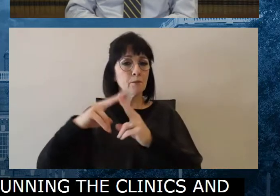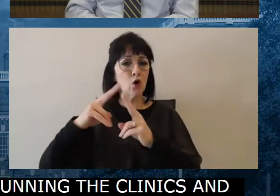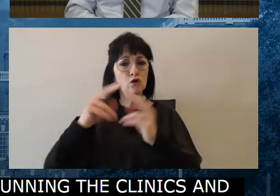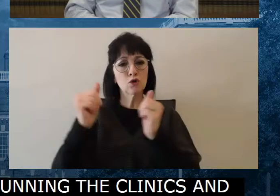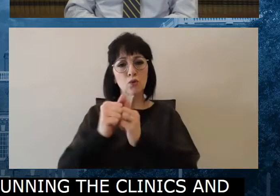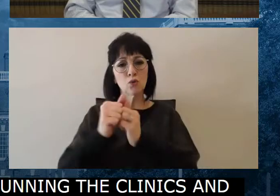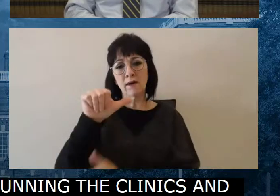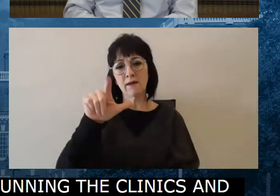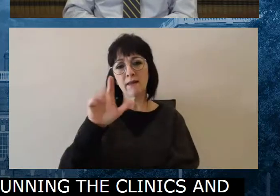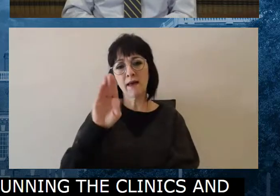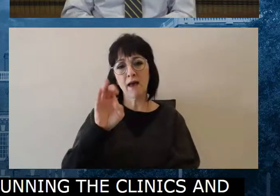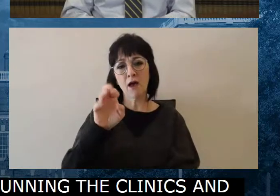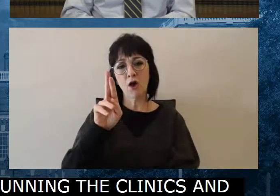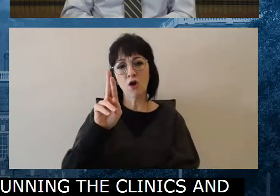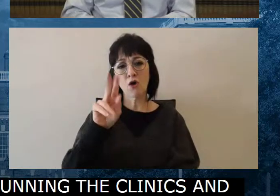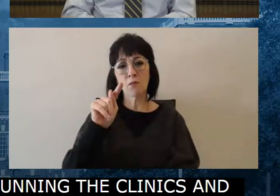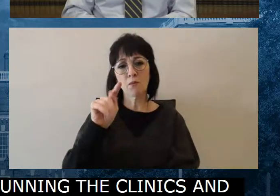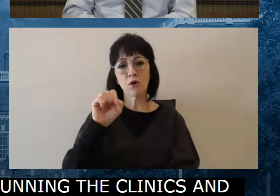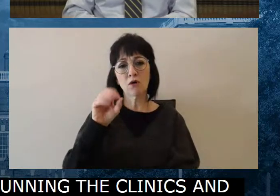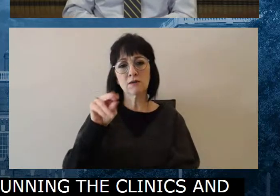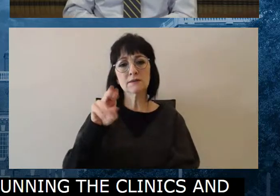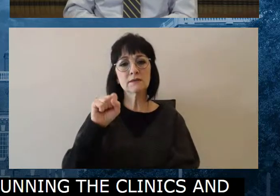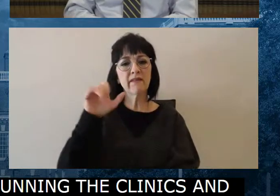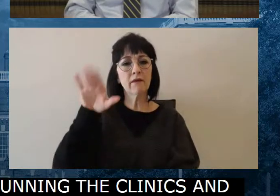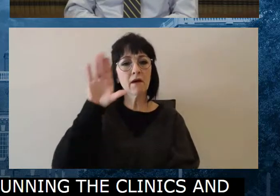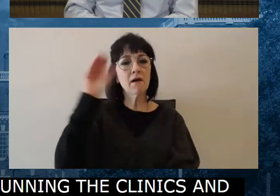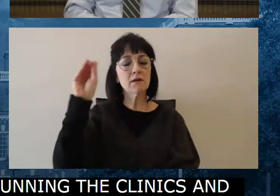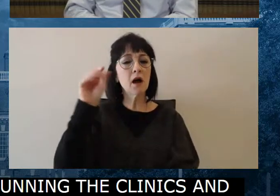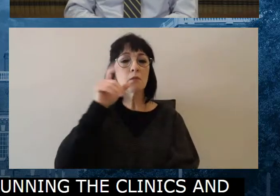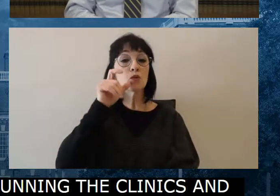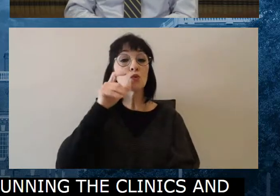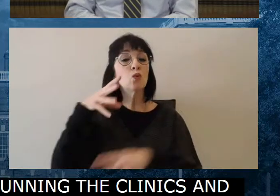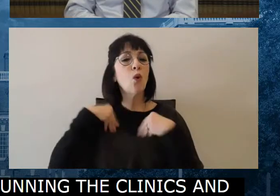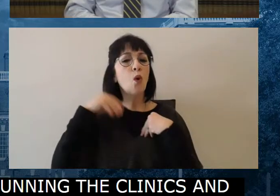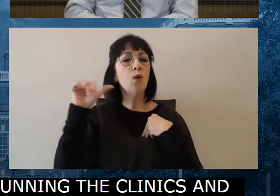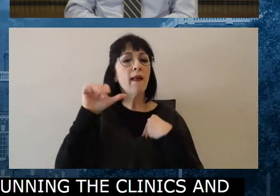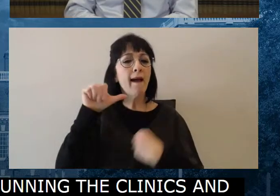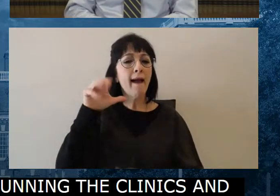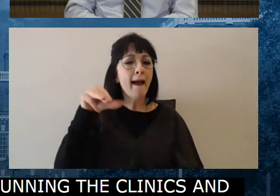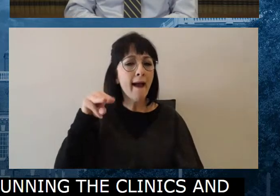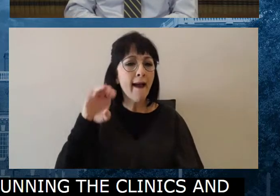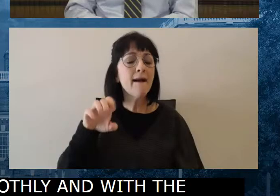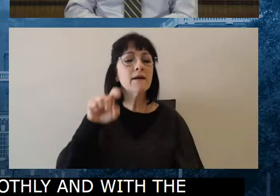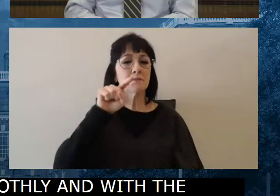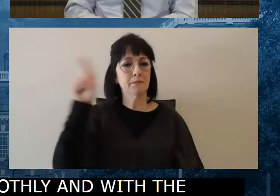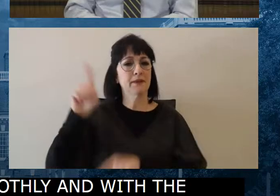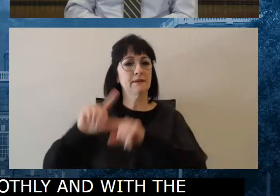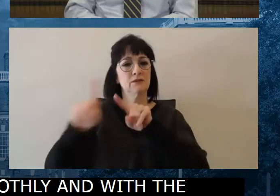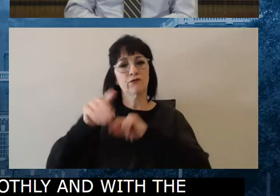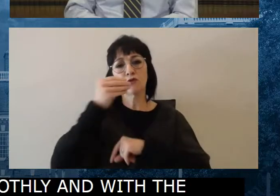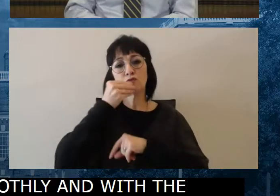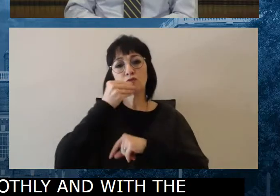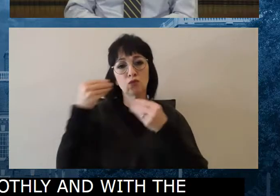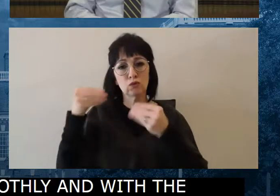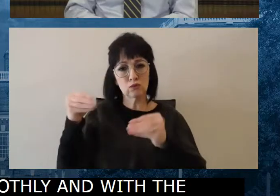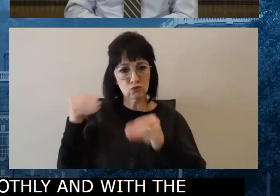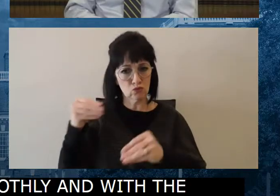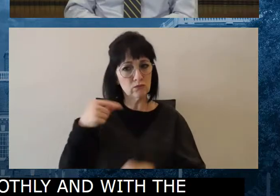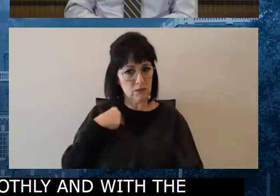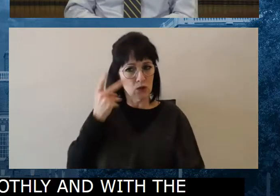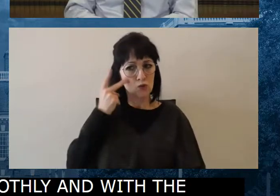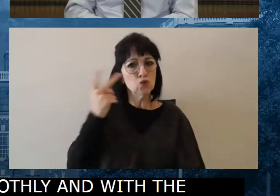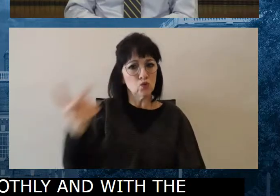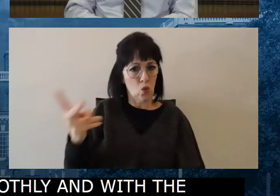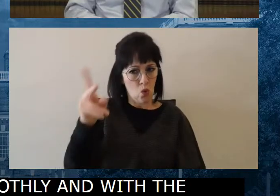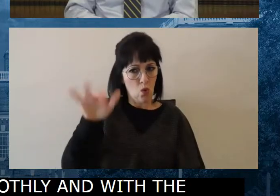all cases, the vaccinators, those delivering the shots. The clinic that I attended in Red Clay School District